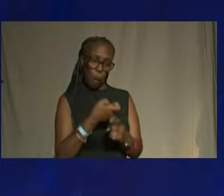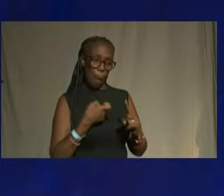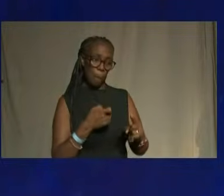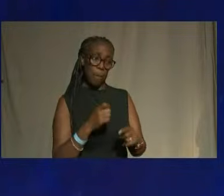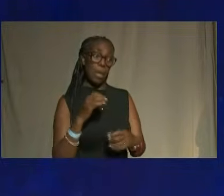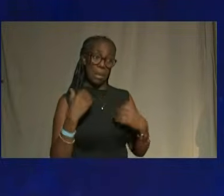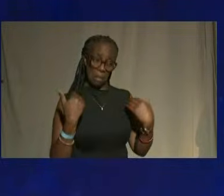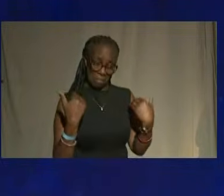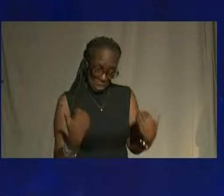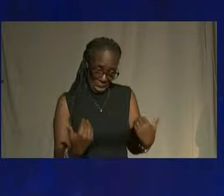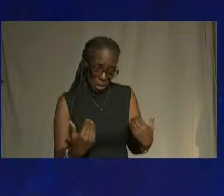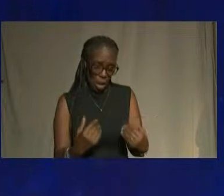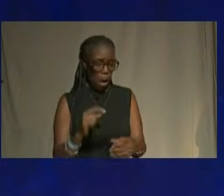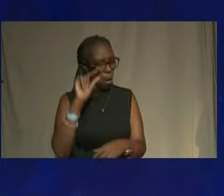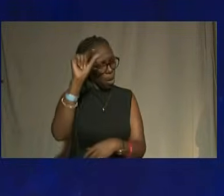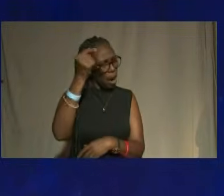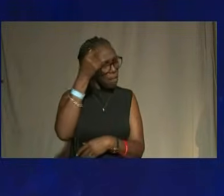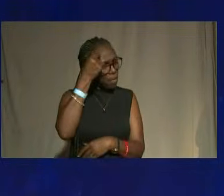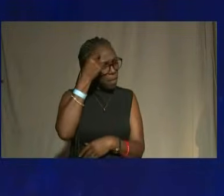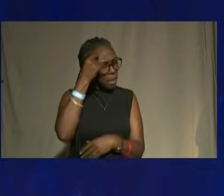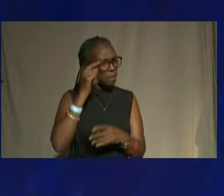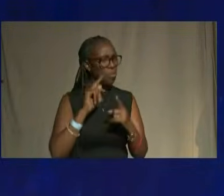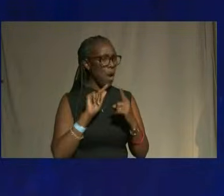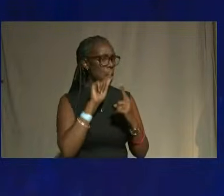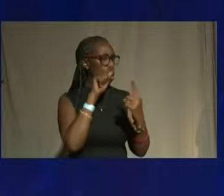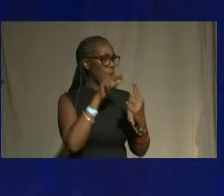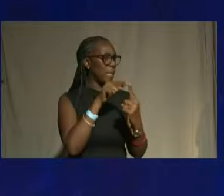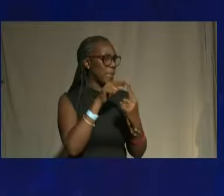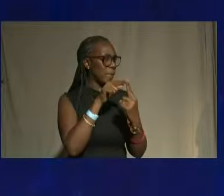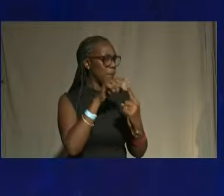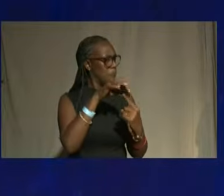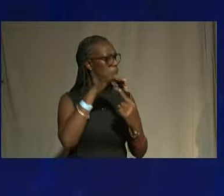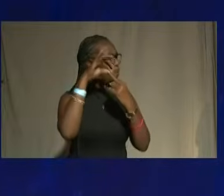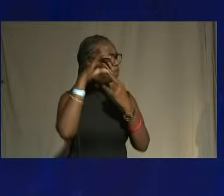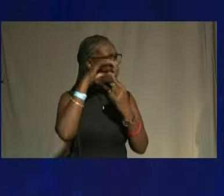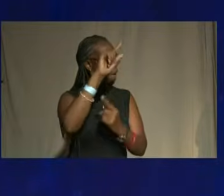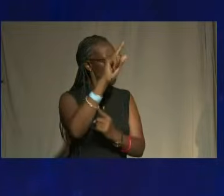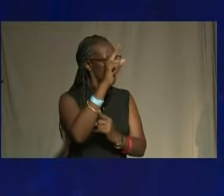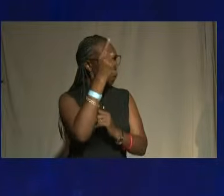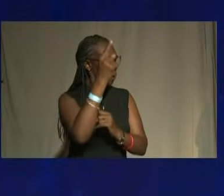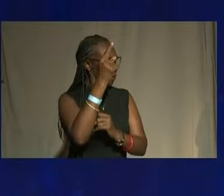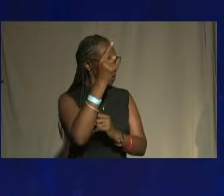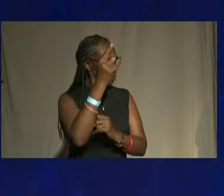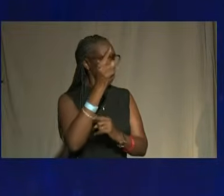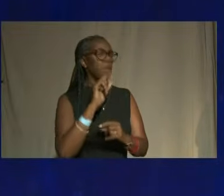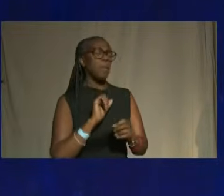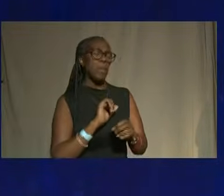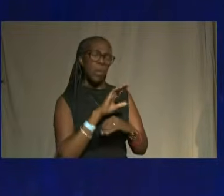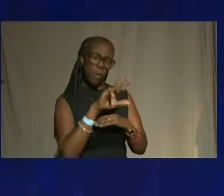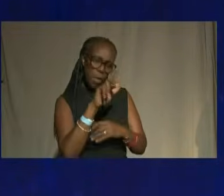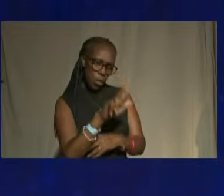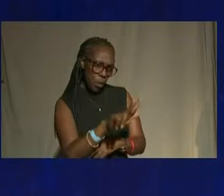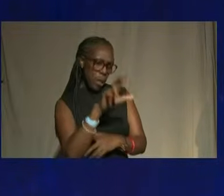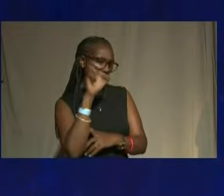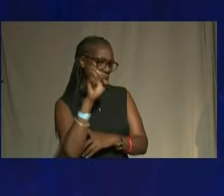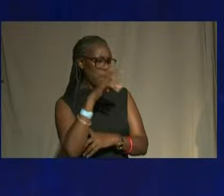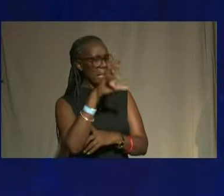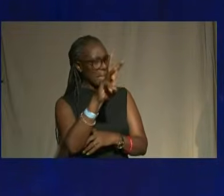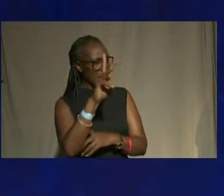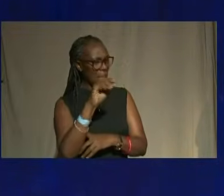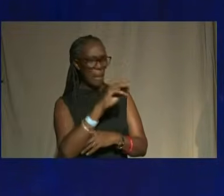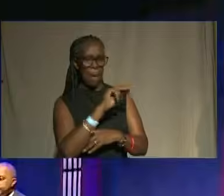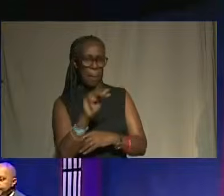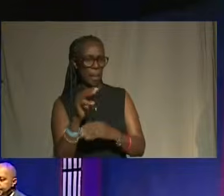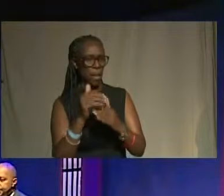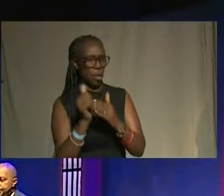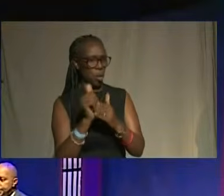those adjustments within the envelope of $360 billion, which currently exists for programs in the budget. Thank